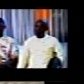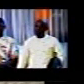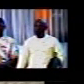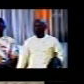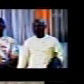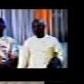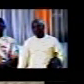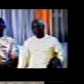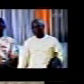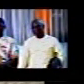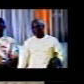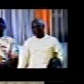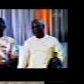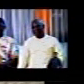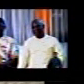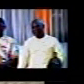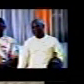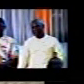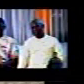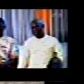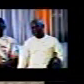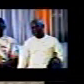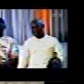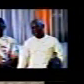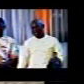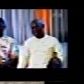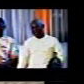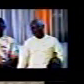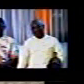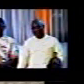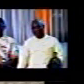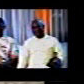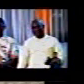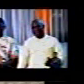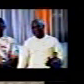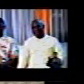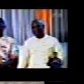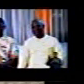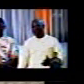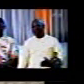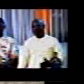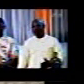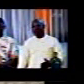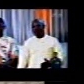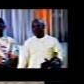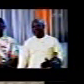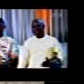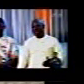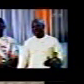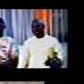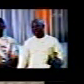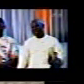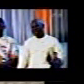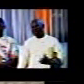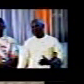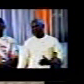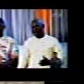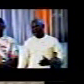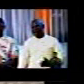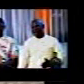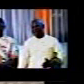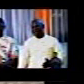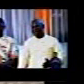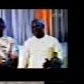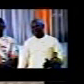the hands of Esau. And it discerned him not, because his hands were hairy, and his